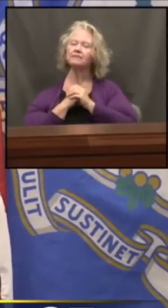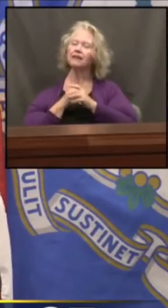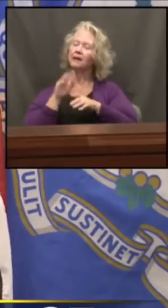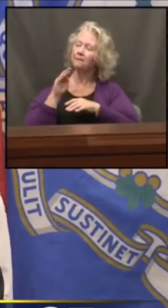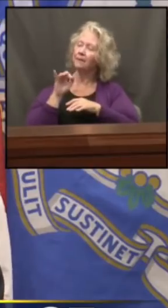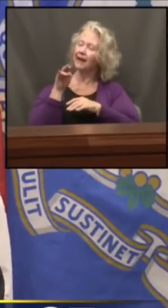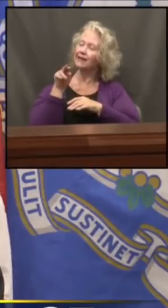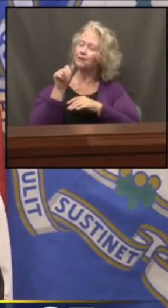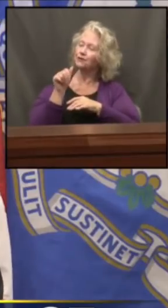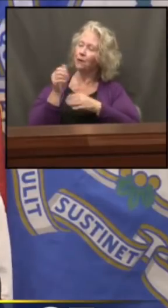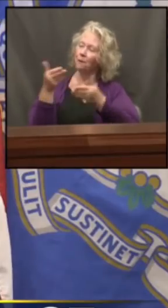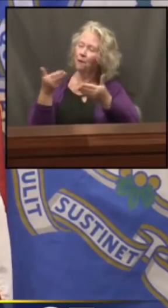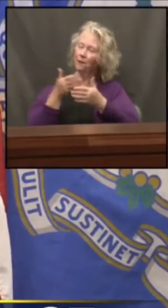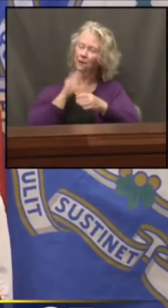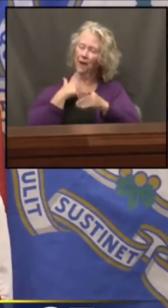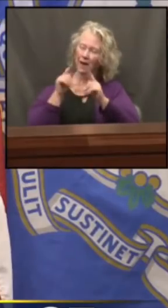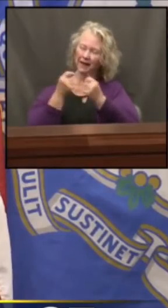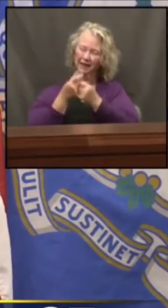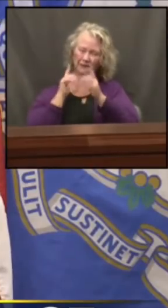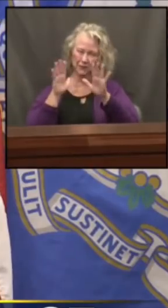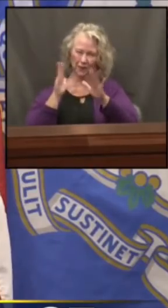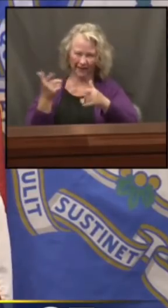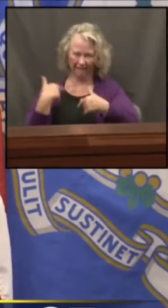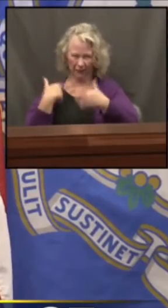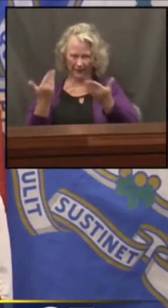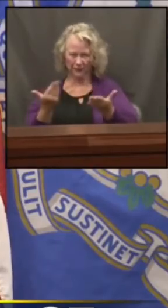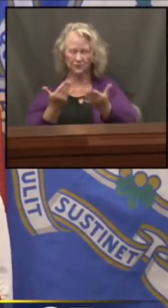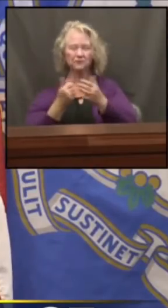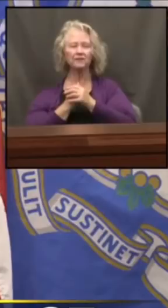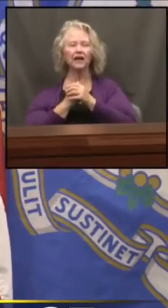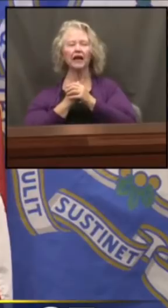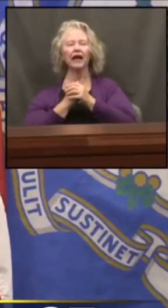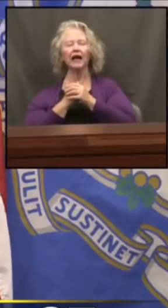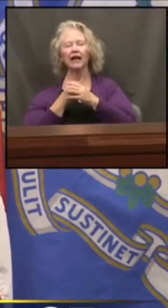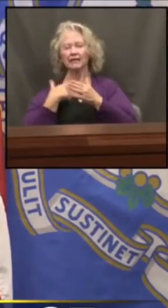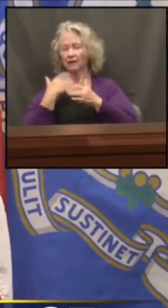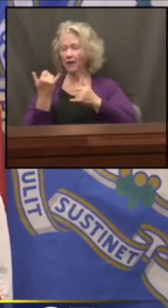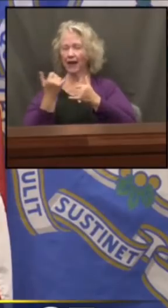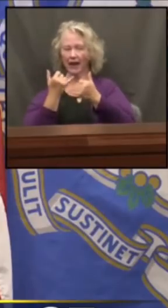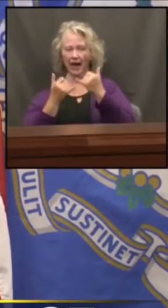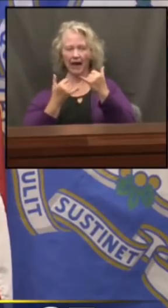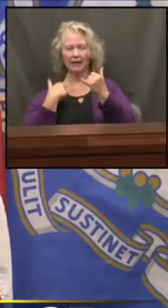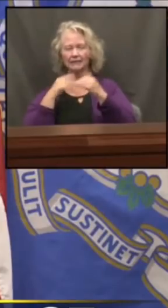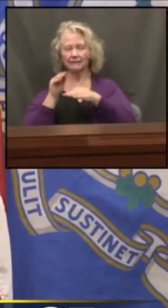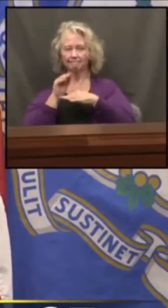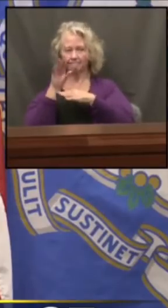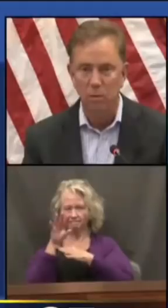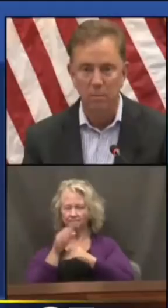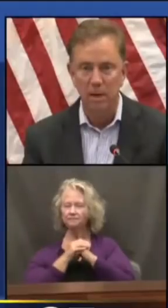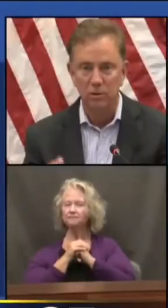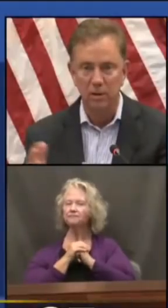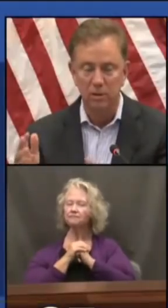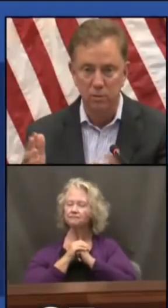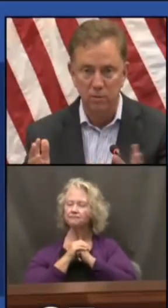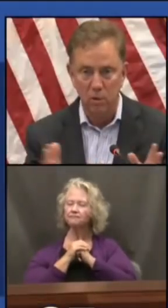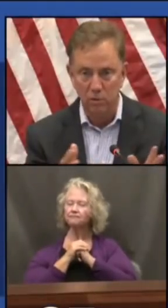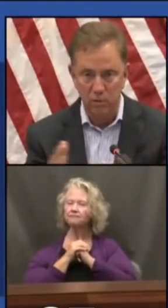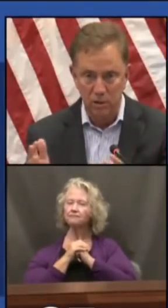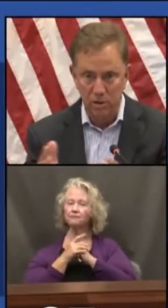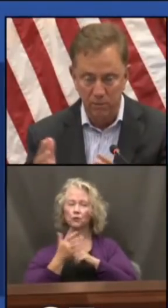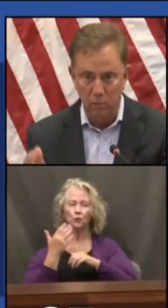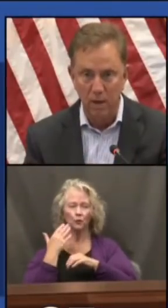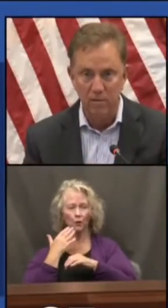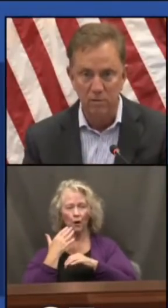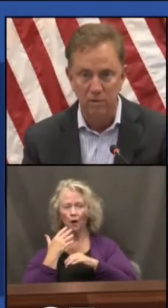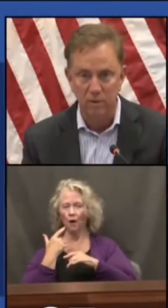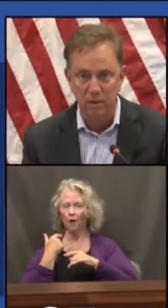welcome to the team. Really great to have you here. And I just wanted to leave you with one last slide. I think, the most important metric, as we've gone through